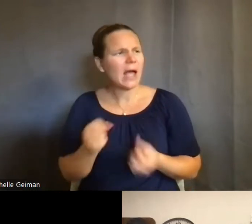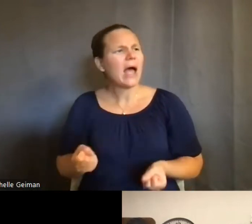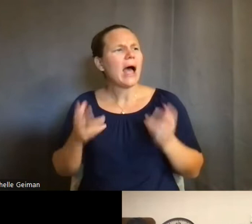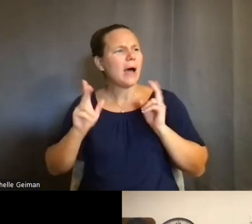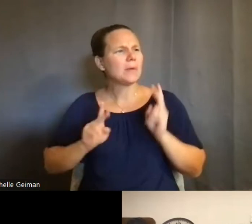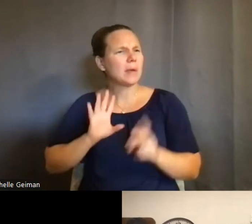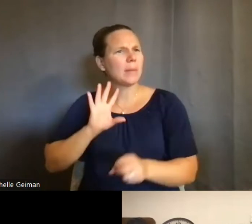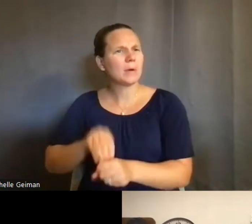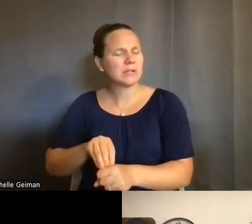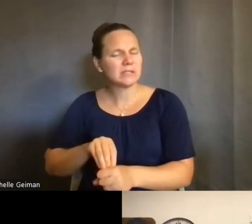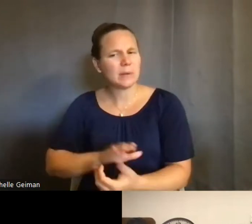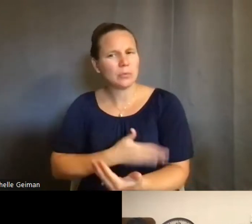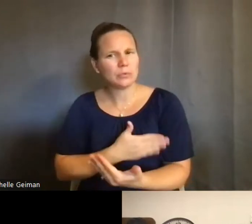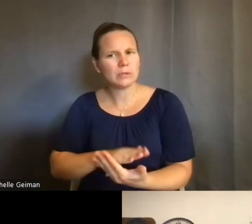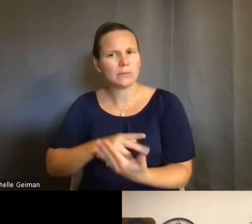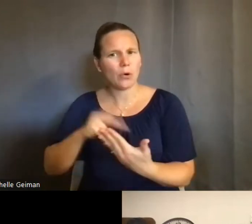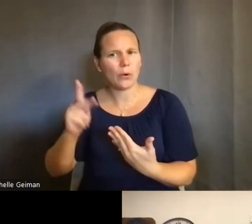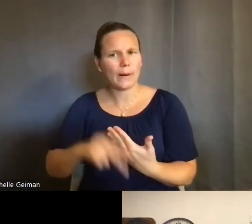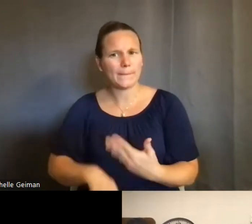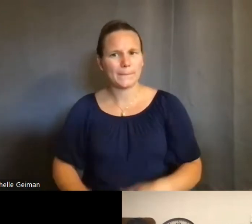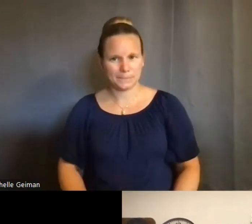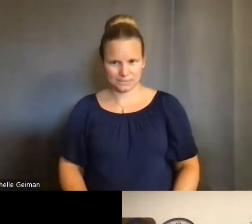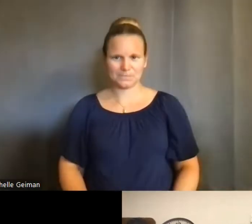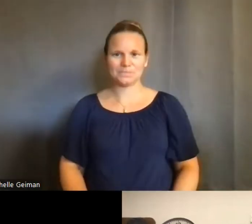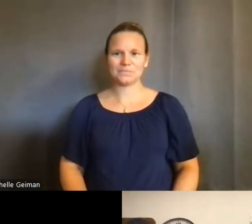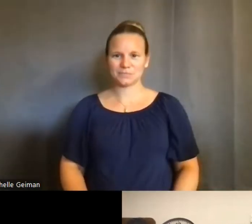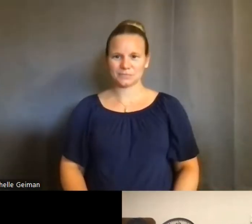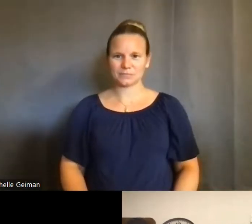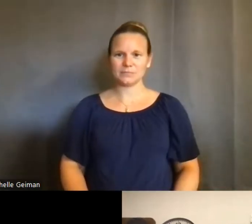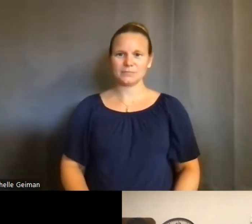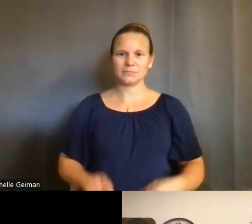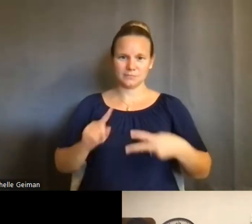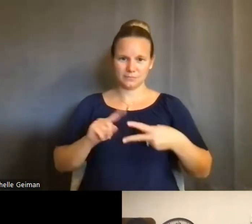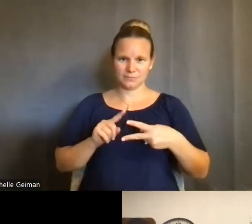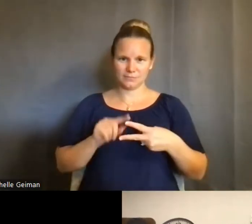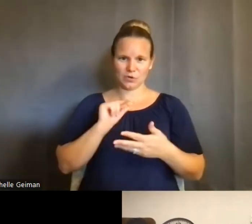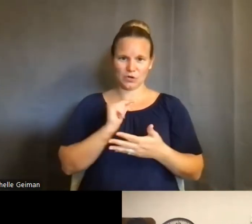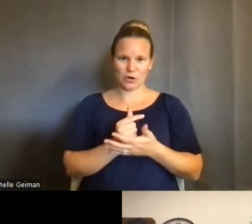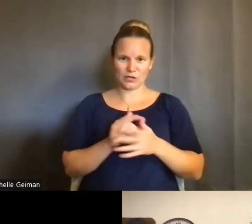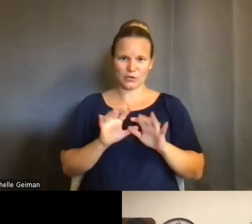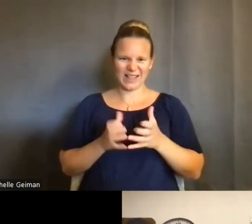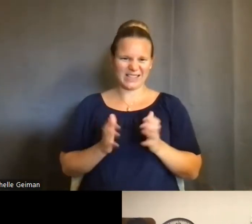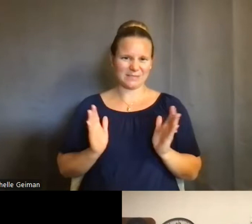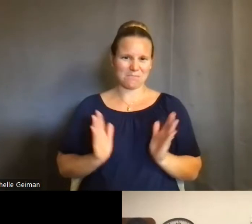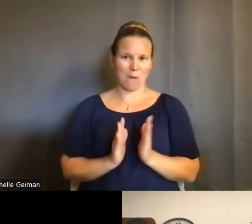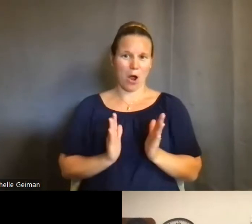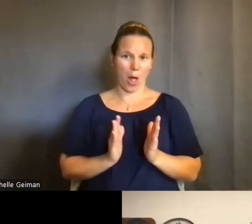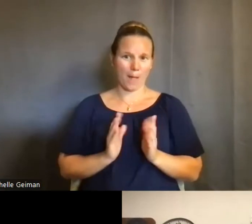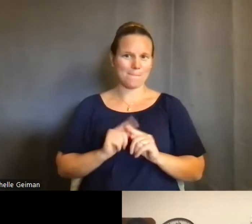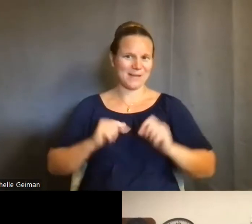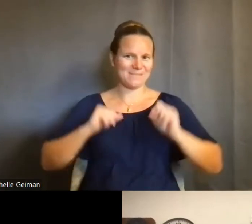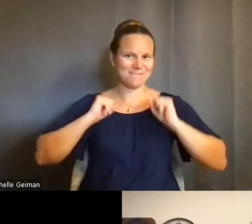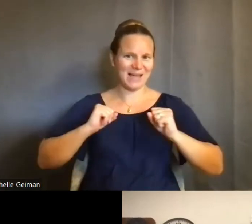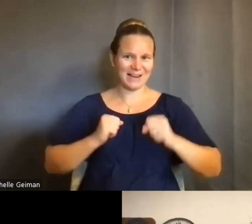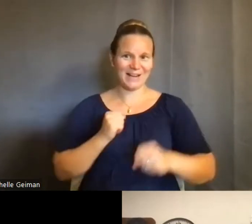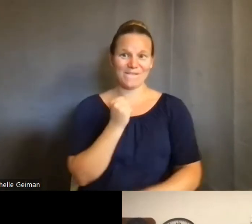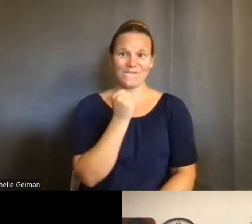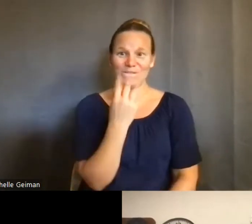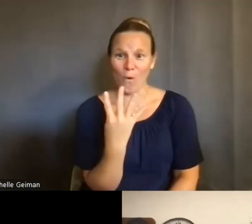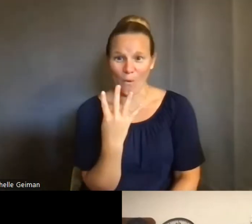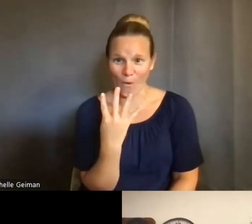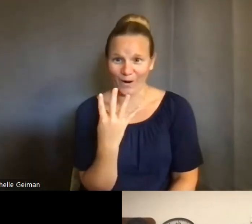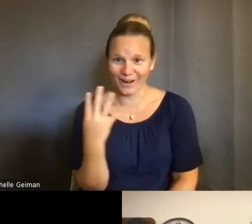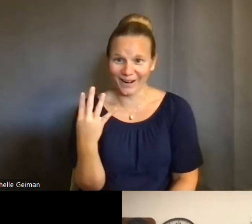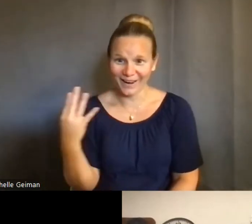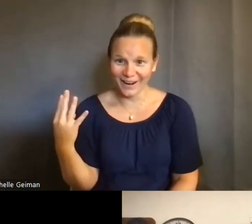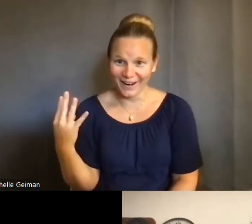music program? Sure. So this year's graduating class is small but mighty. There are 4 of them. So